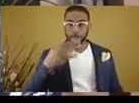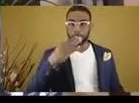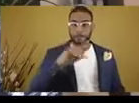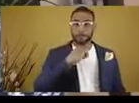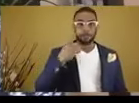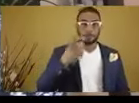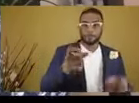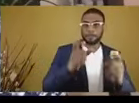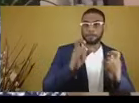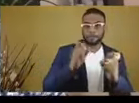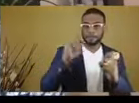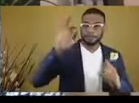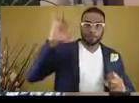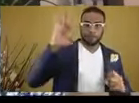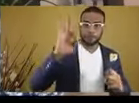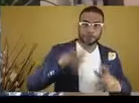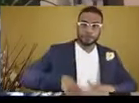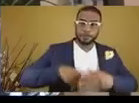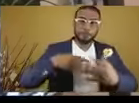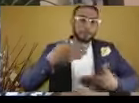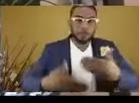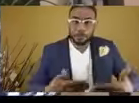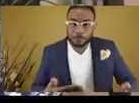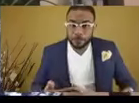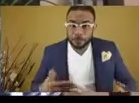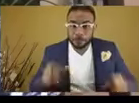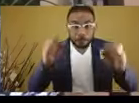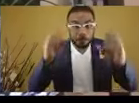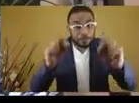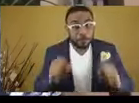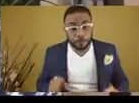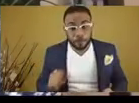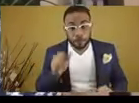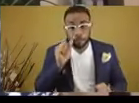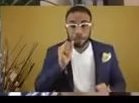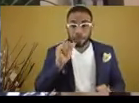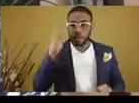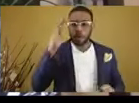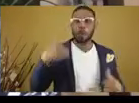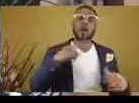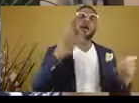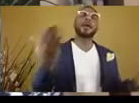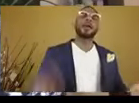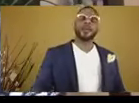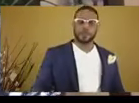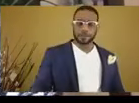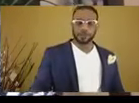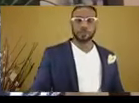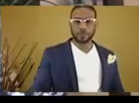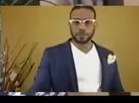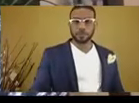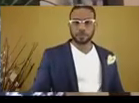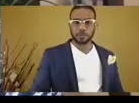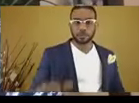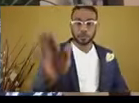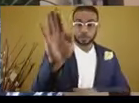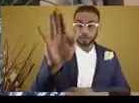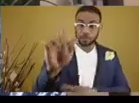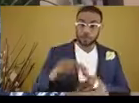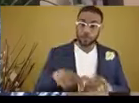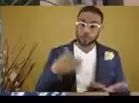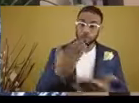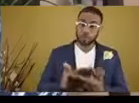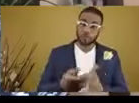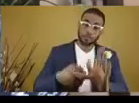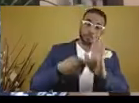giving us that word to kick us off. It was incredible. You know, we are here this afternoon to deliver a